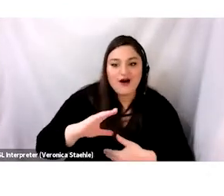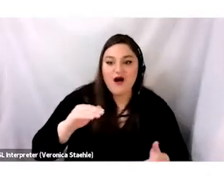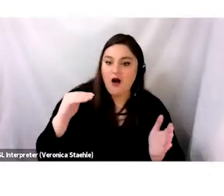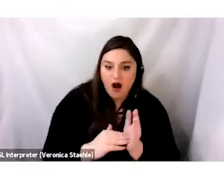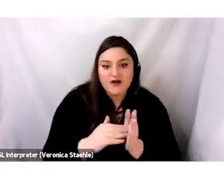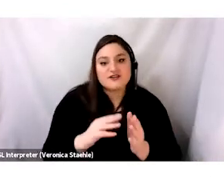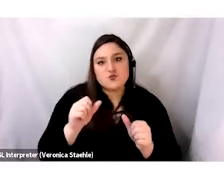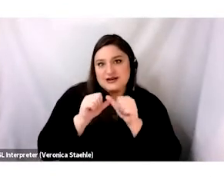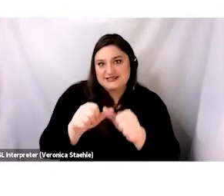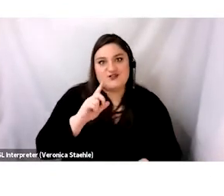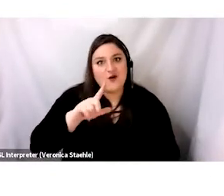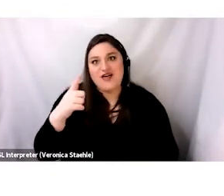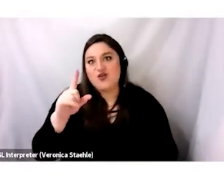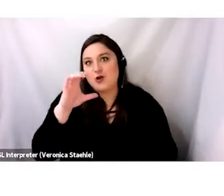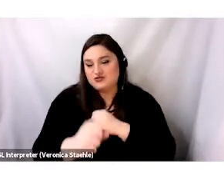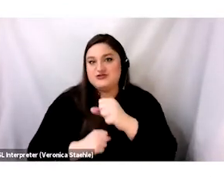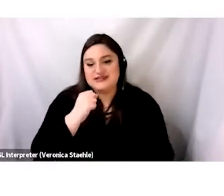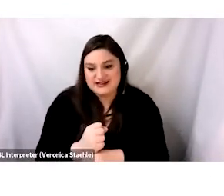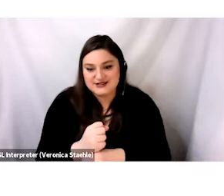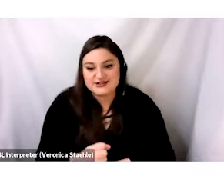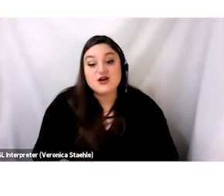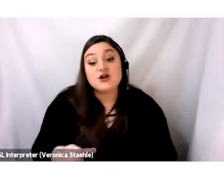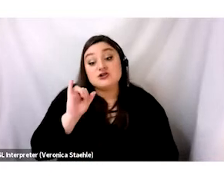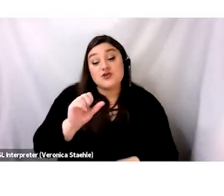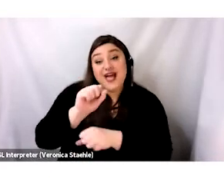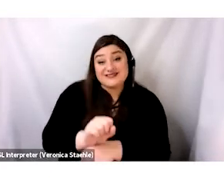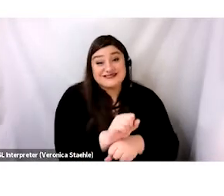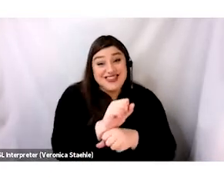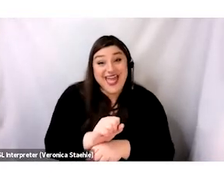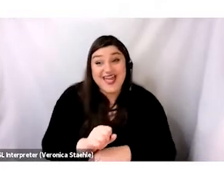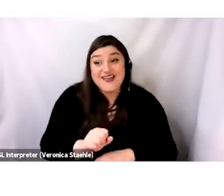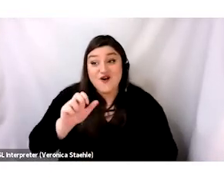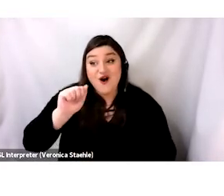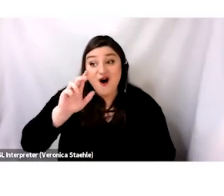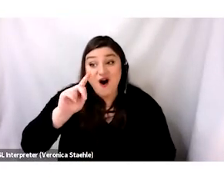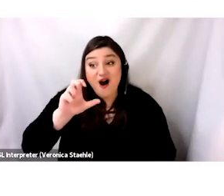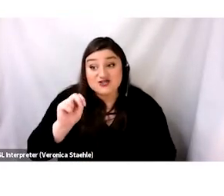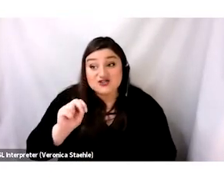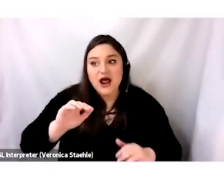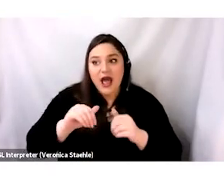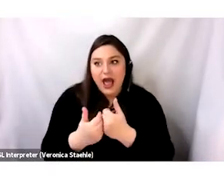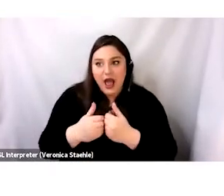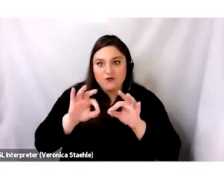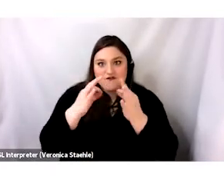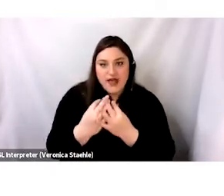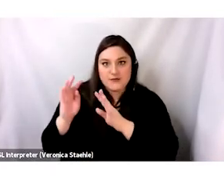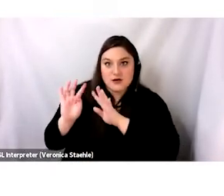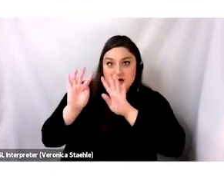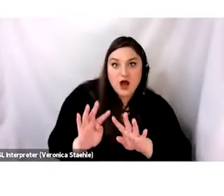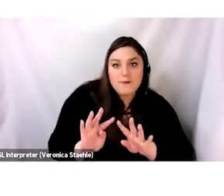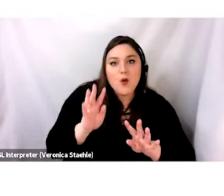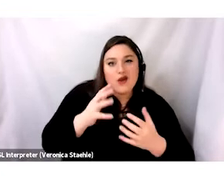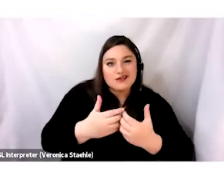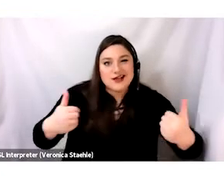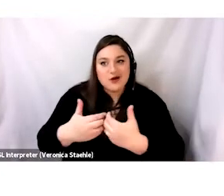often this second slave trade in which mothers were separated from their children, husbands from their wives, and families were torn apart to redistribute